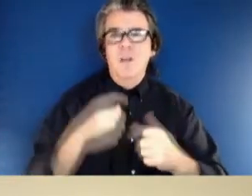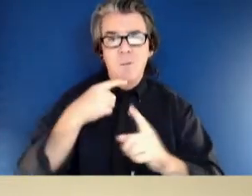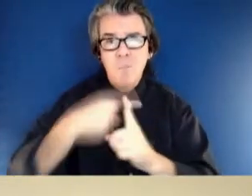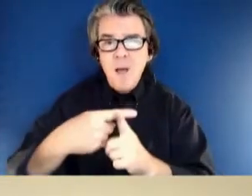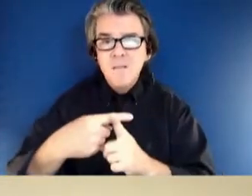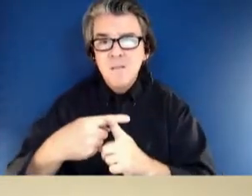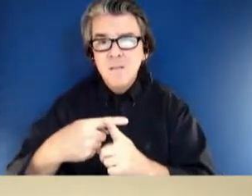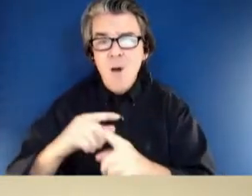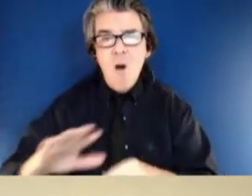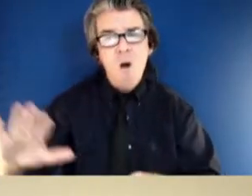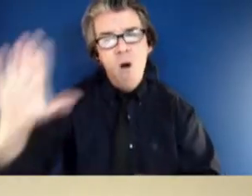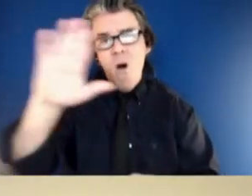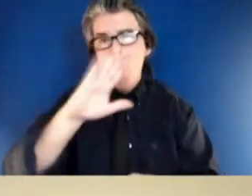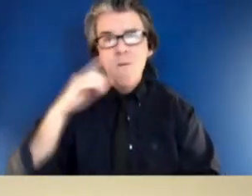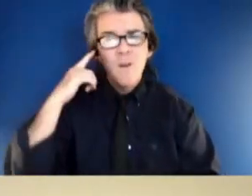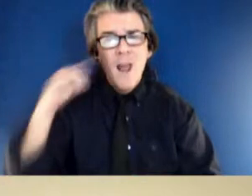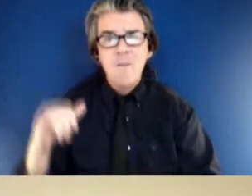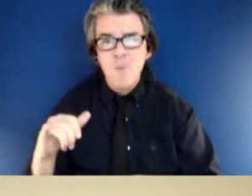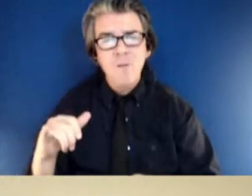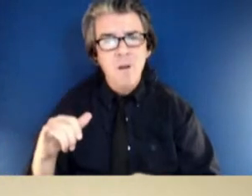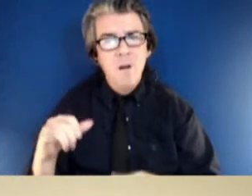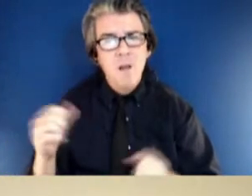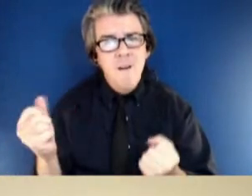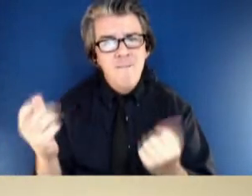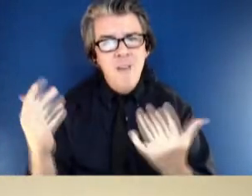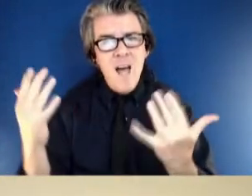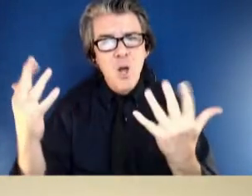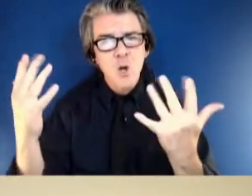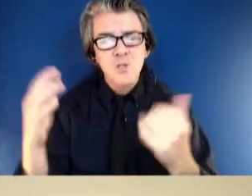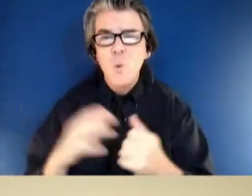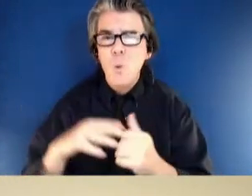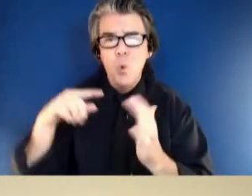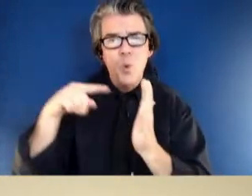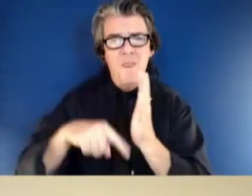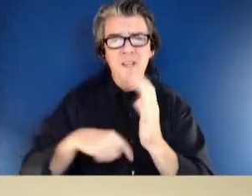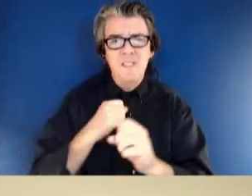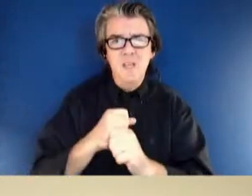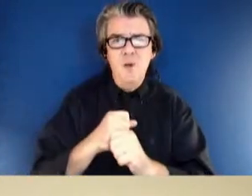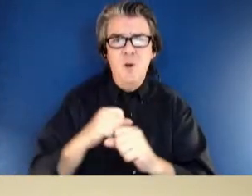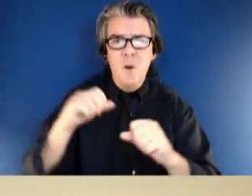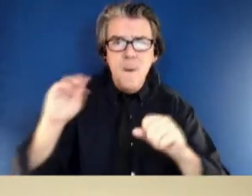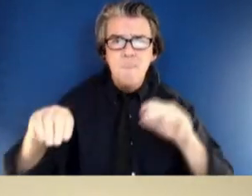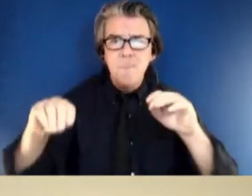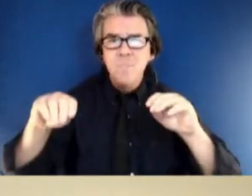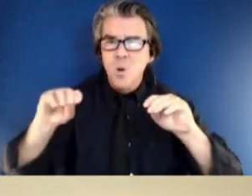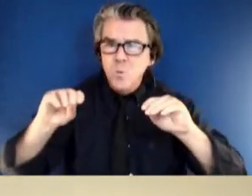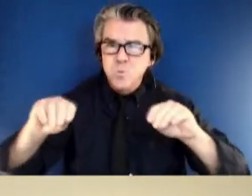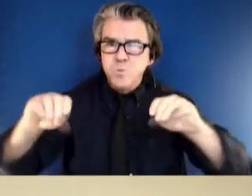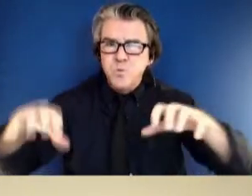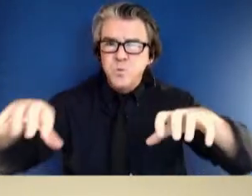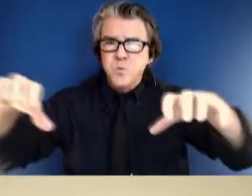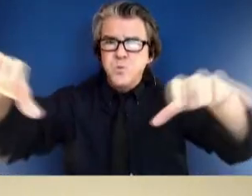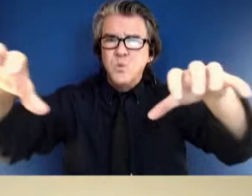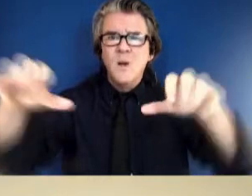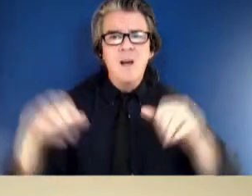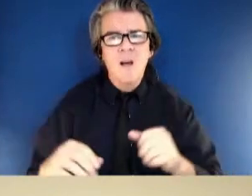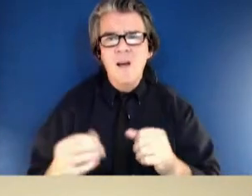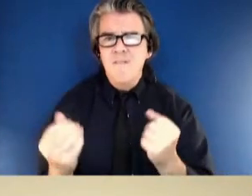active fire season, to Scott's point. So all those things together make it a challenging